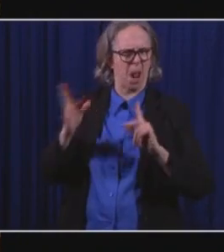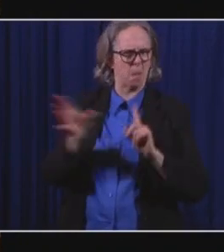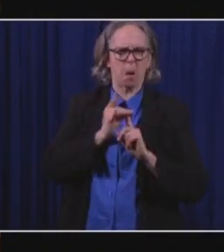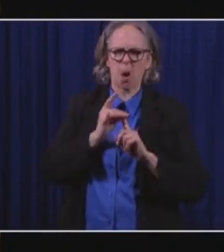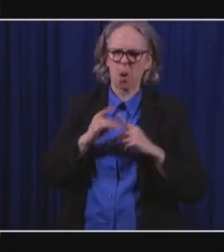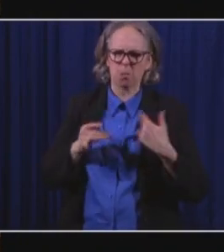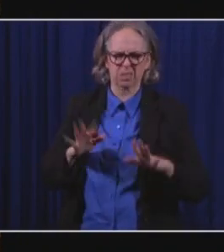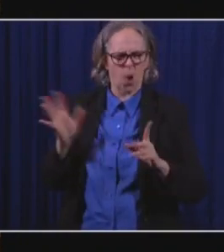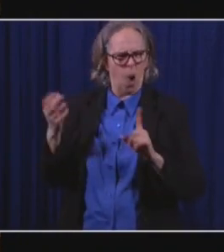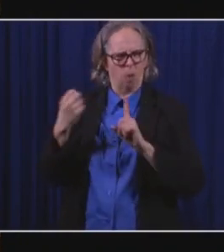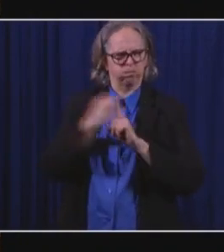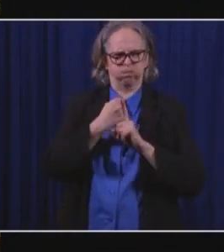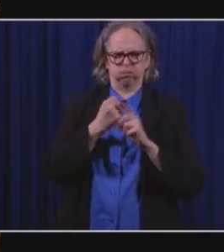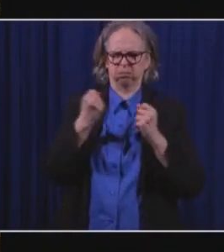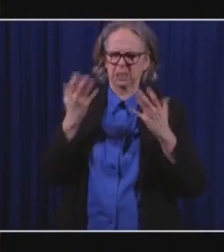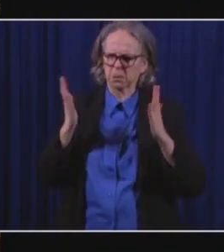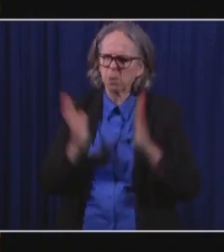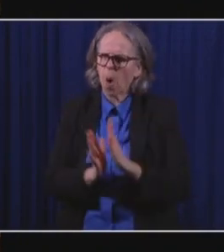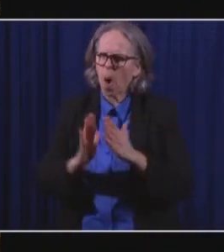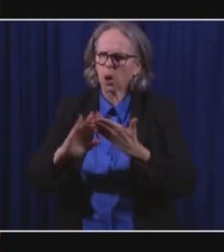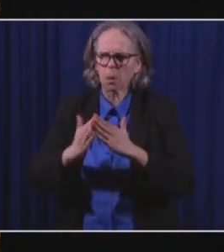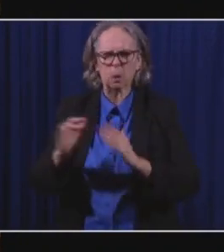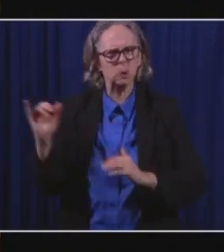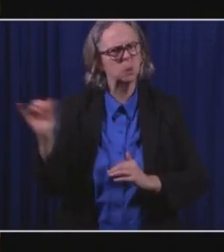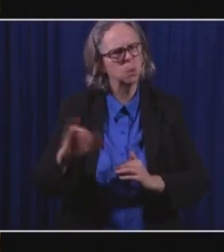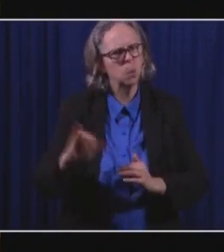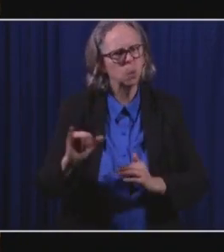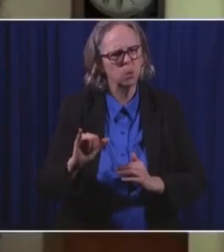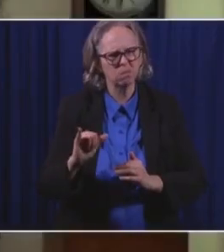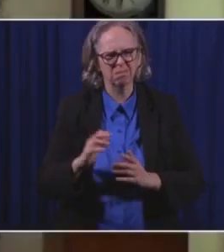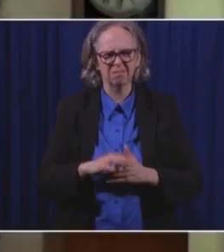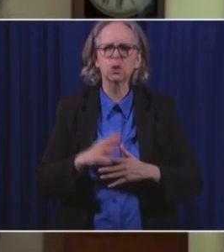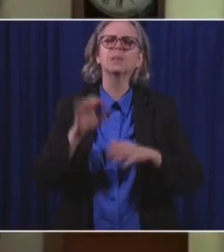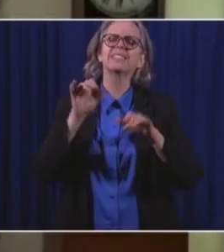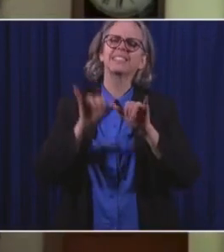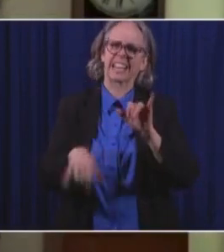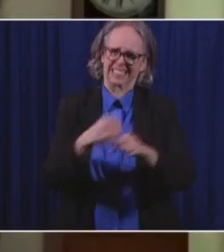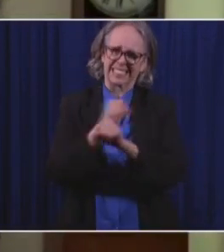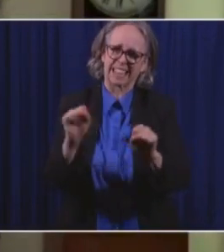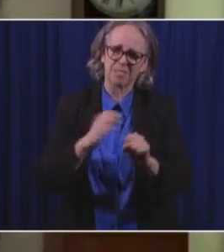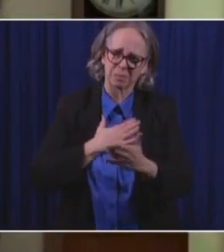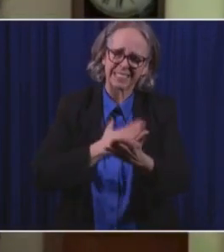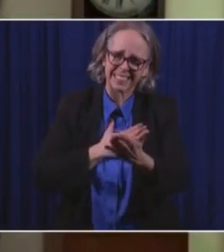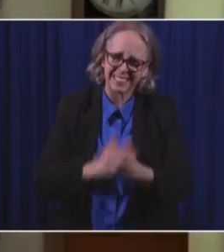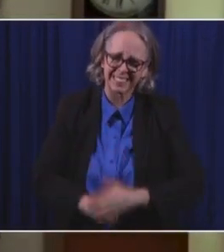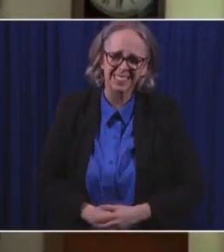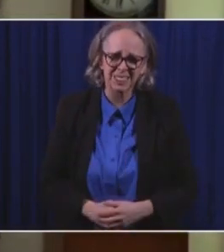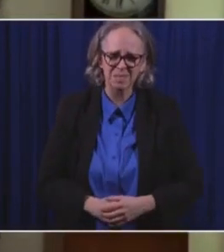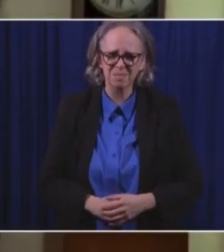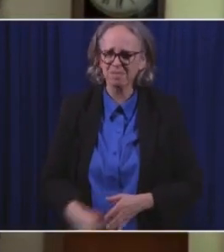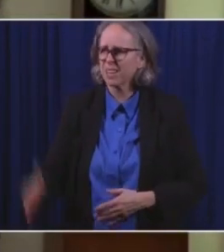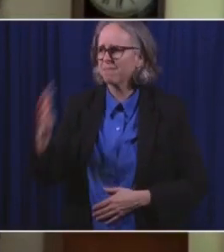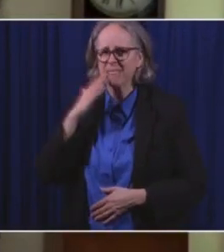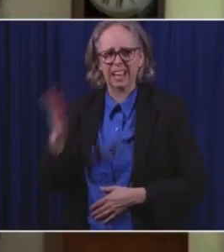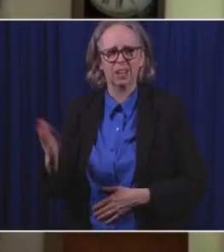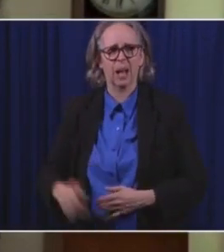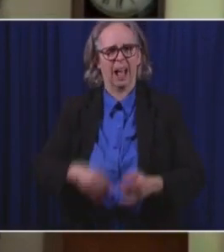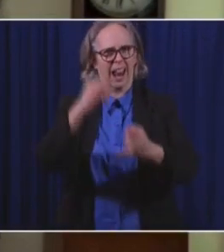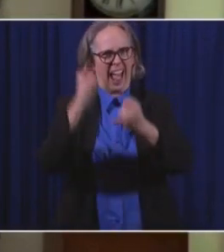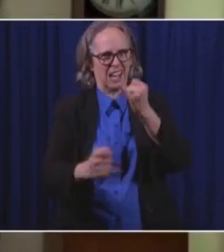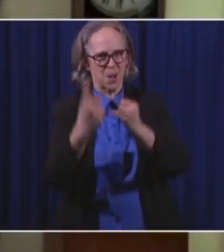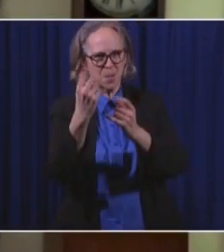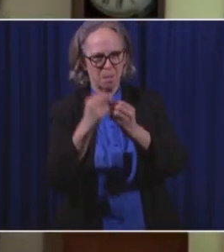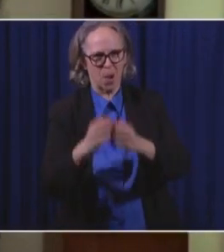communities as well. So just stay safe this holiday season. Doctor, thank you very much. Finally, we have Jennifer